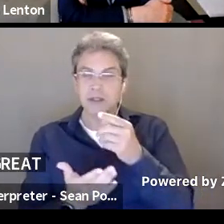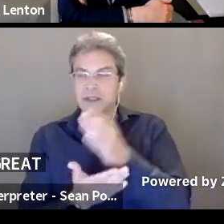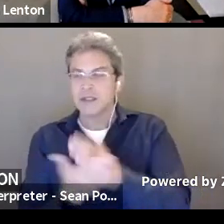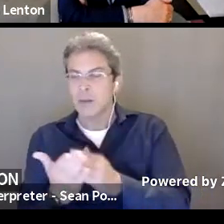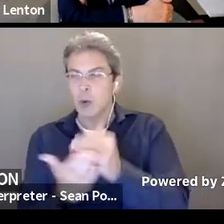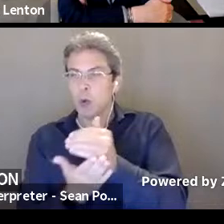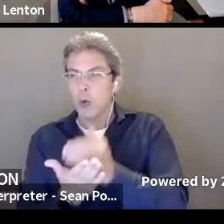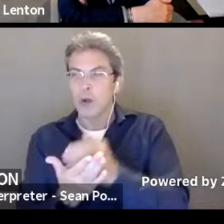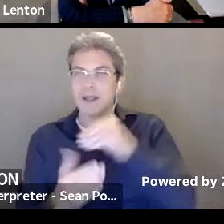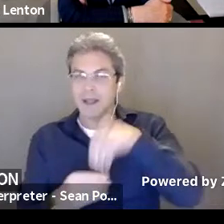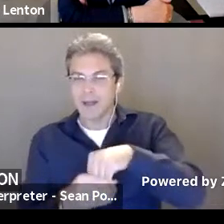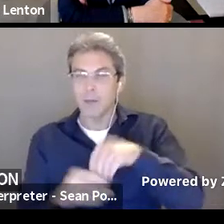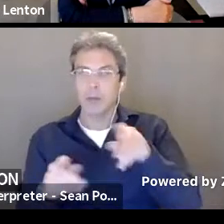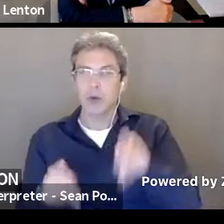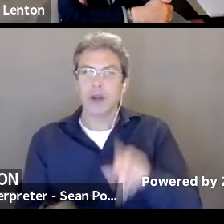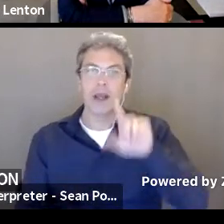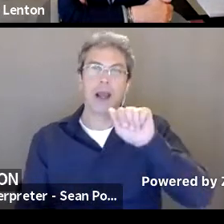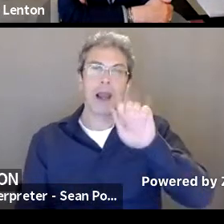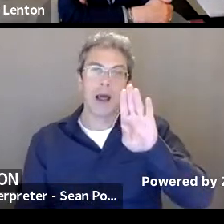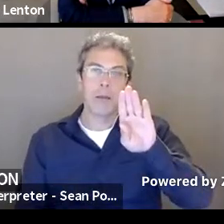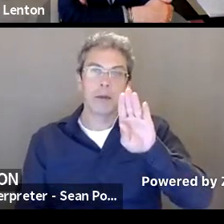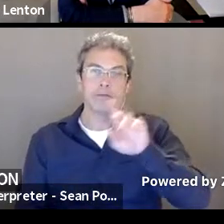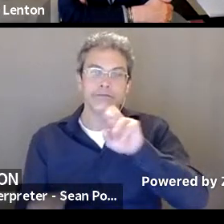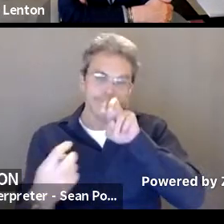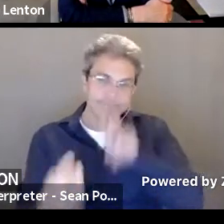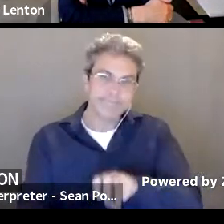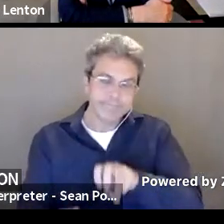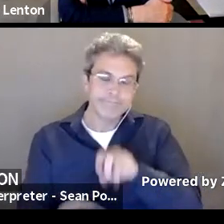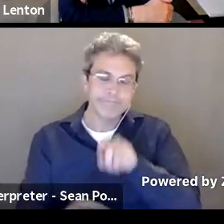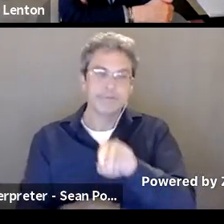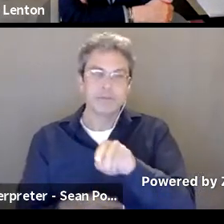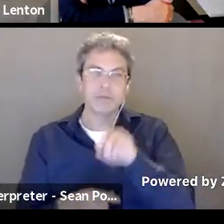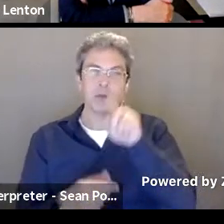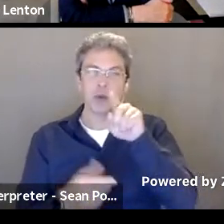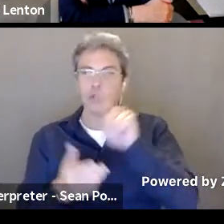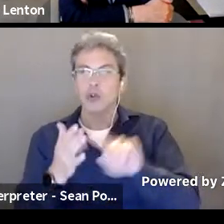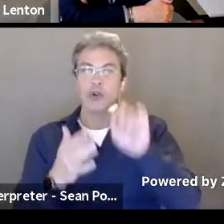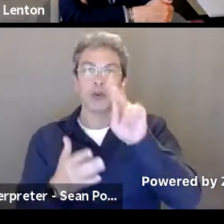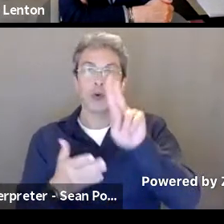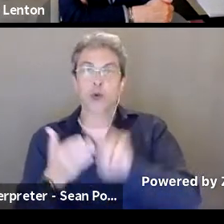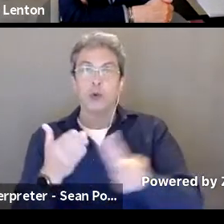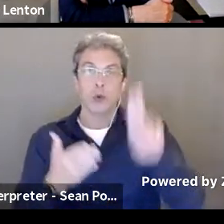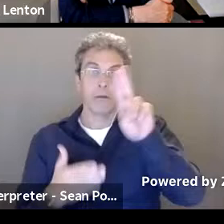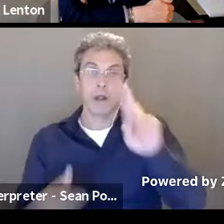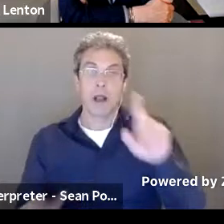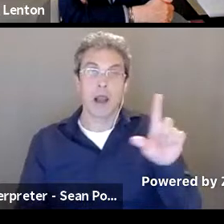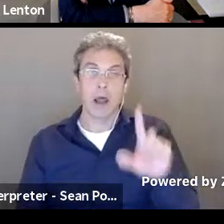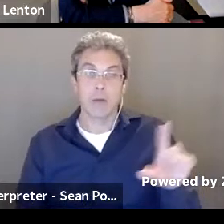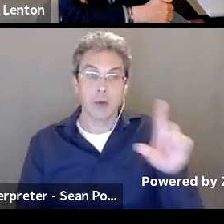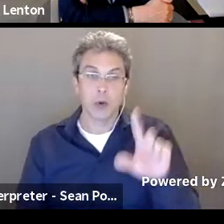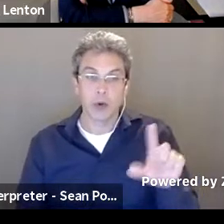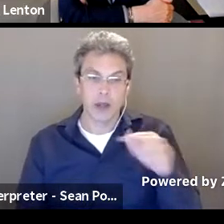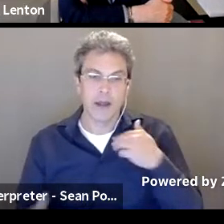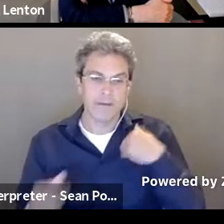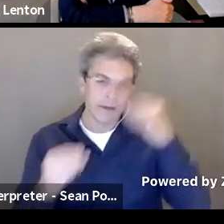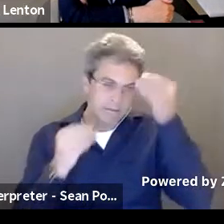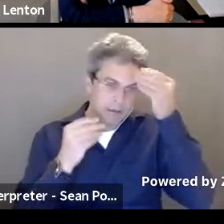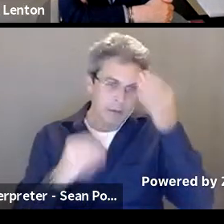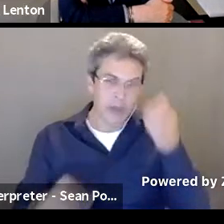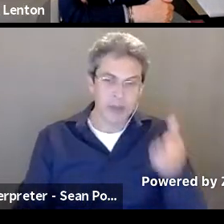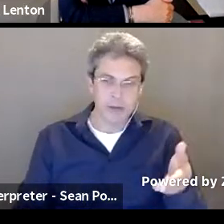courses that are happening on campus. So check out the York University Library's webpage for more information about